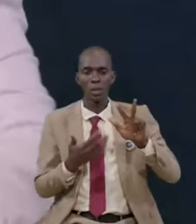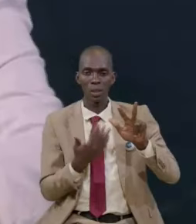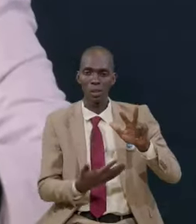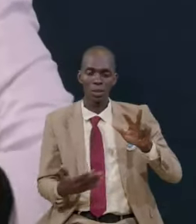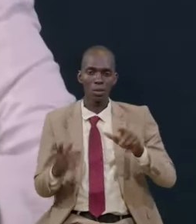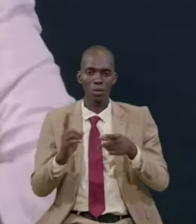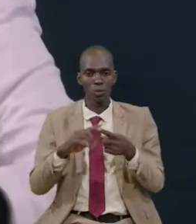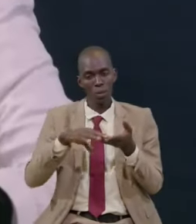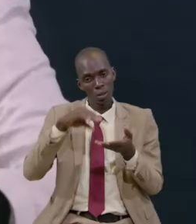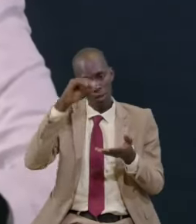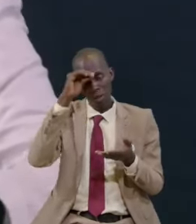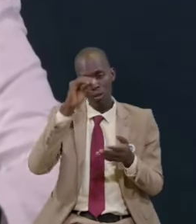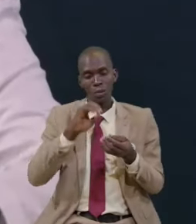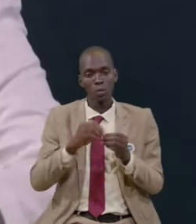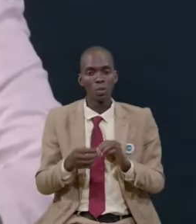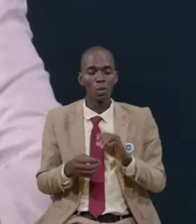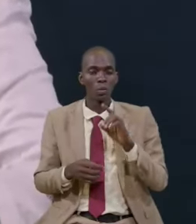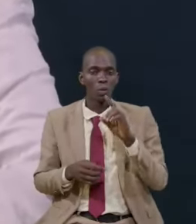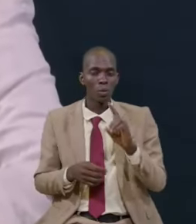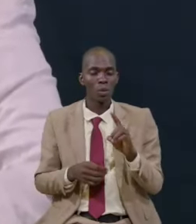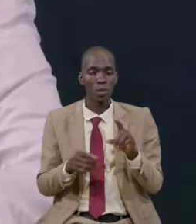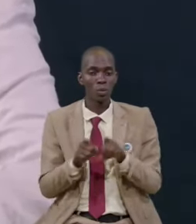the message.